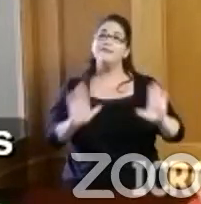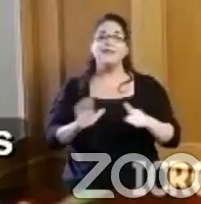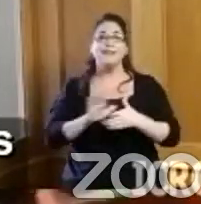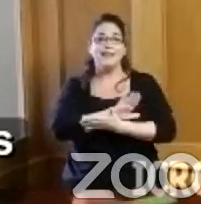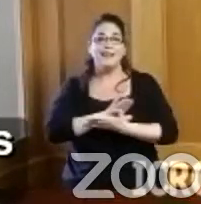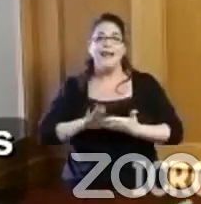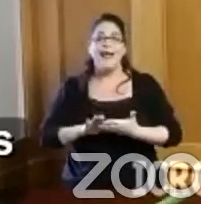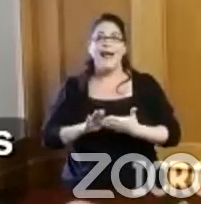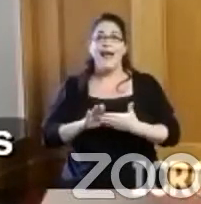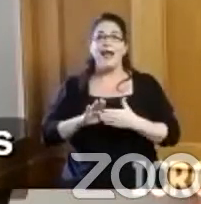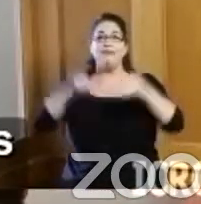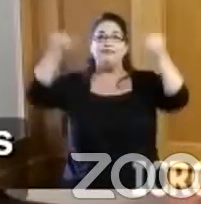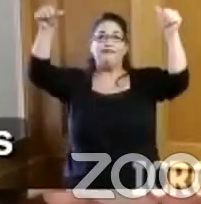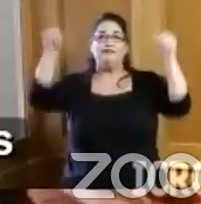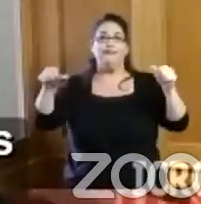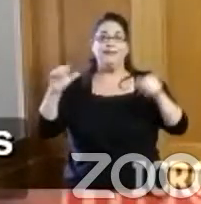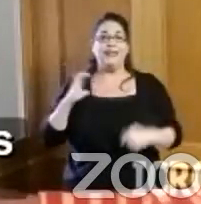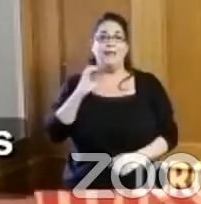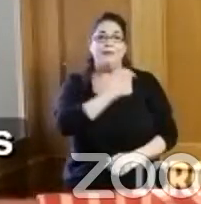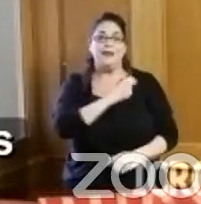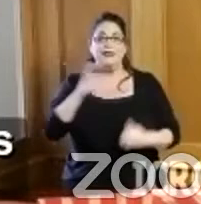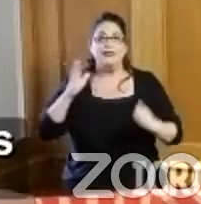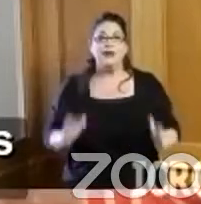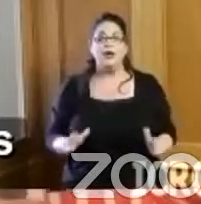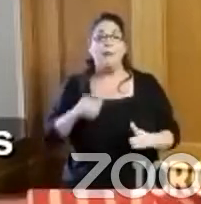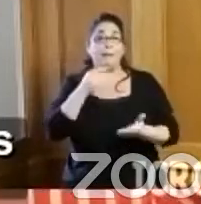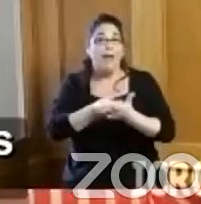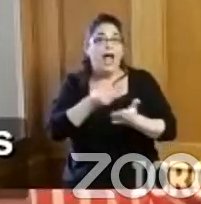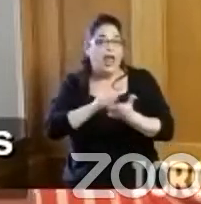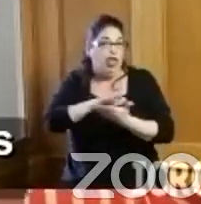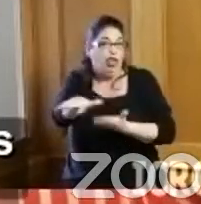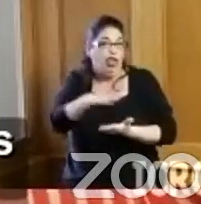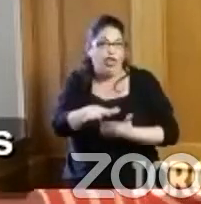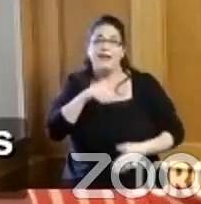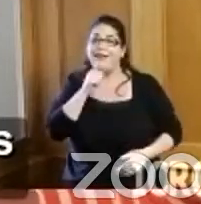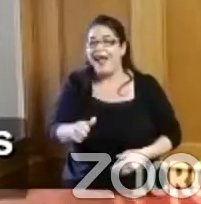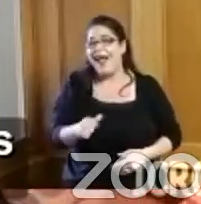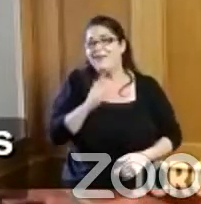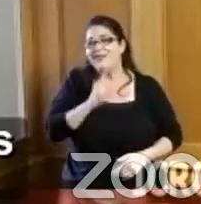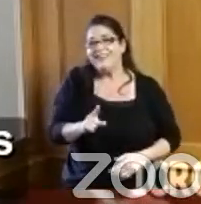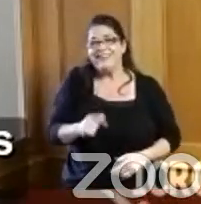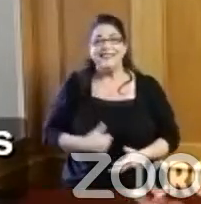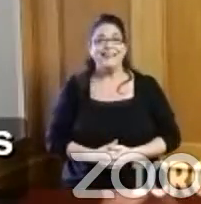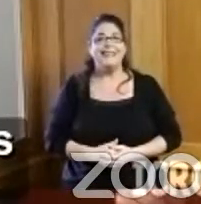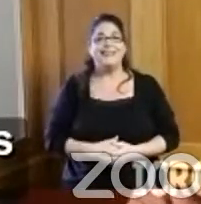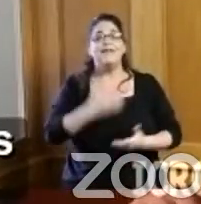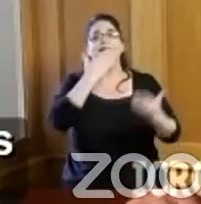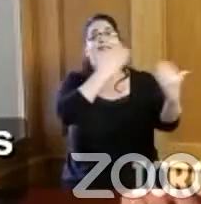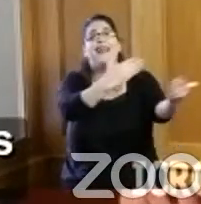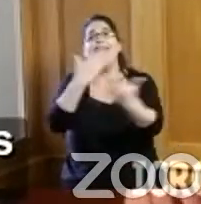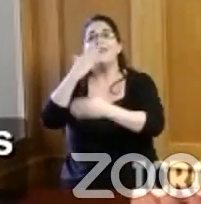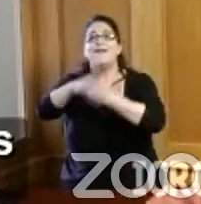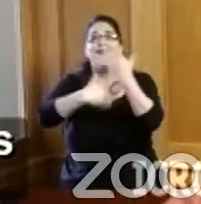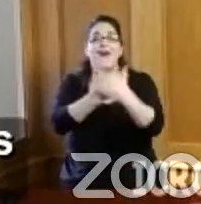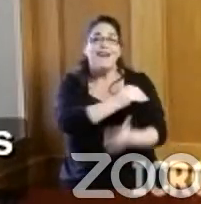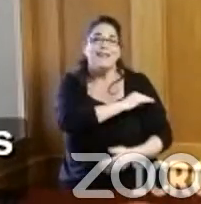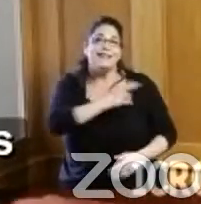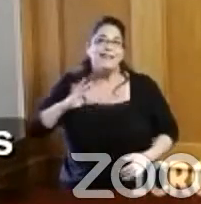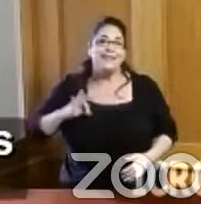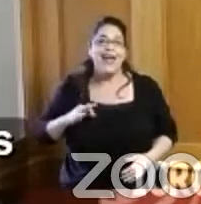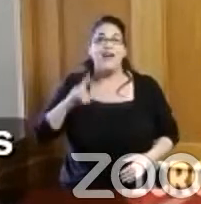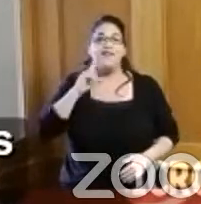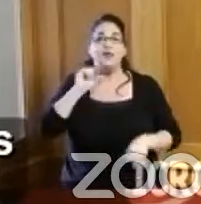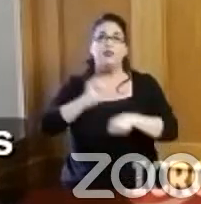up our commission sign up there. Didn't spend a lot of money for sure, but I want to thank our staff for working